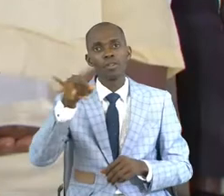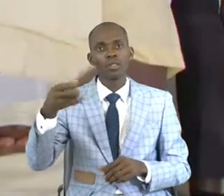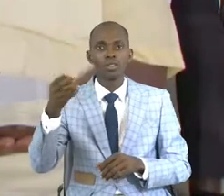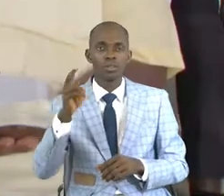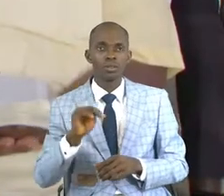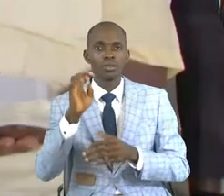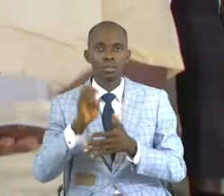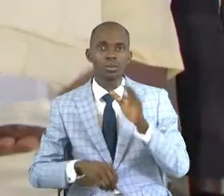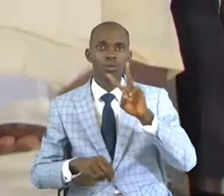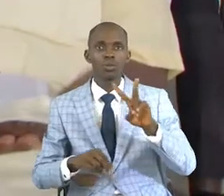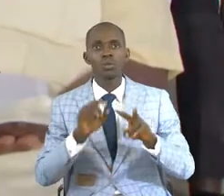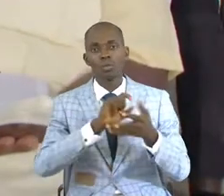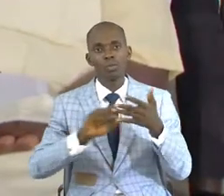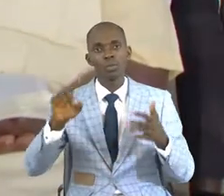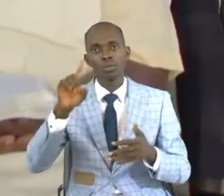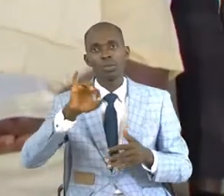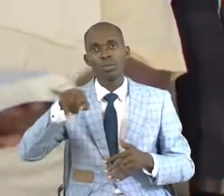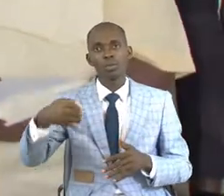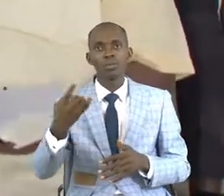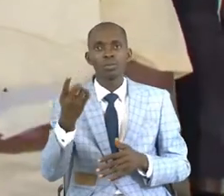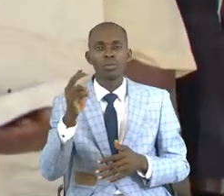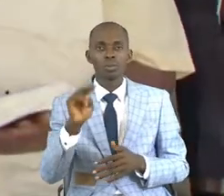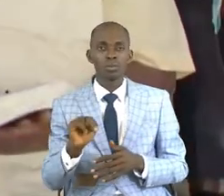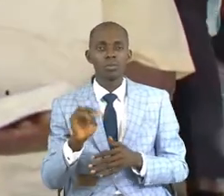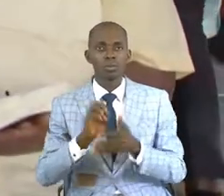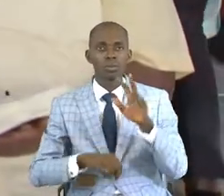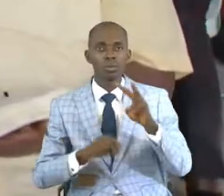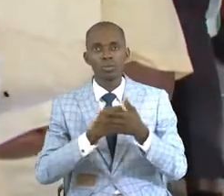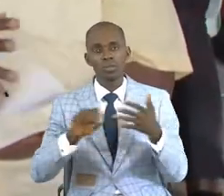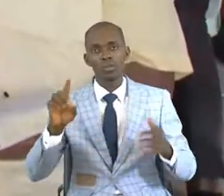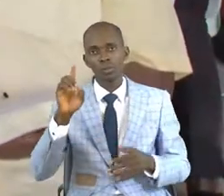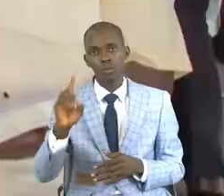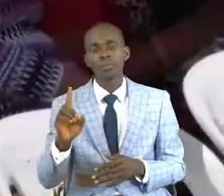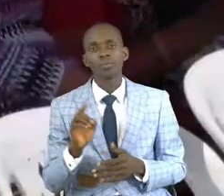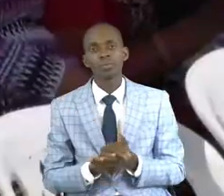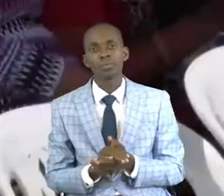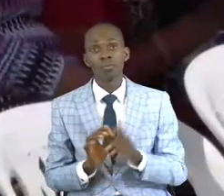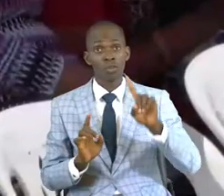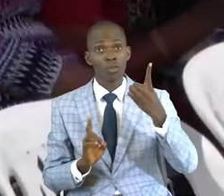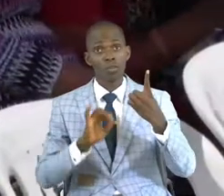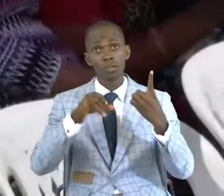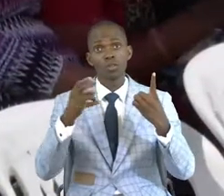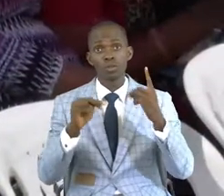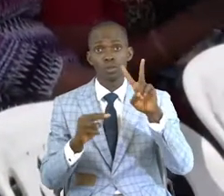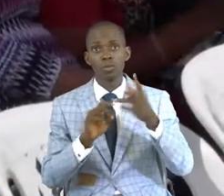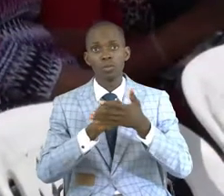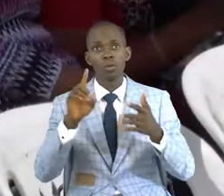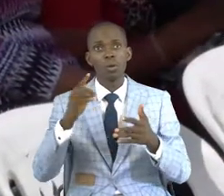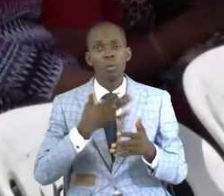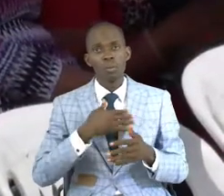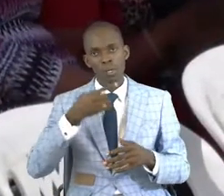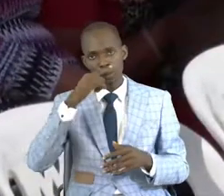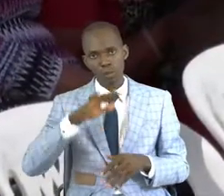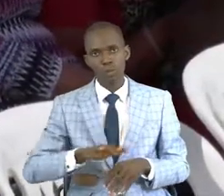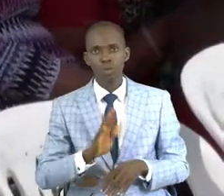2 verse 1. 1 John chapter 2 verse 1. My little children, these things write